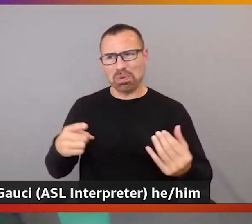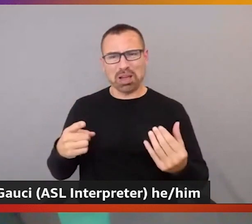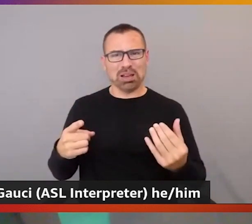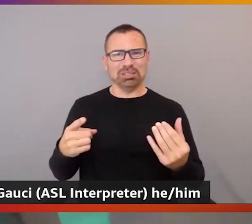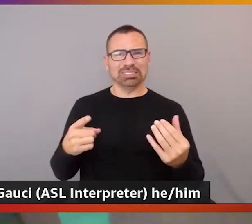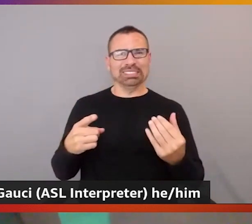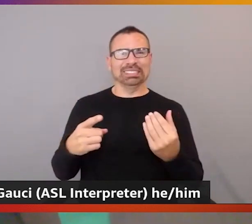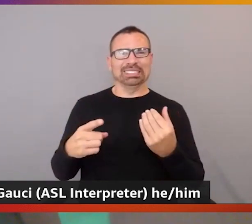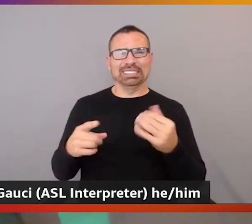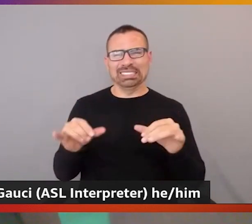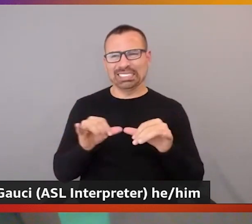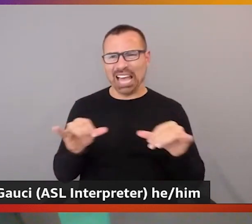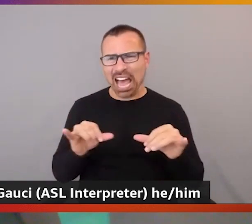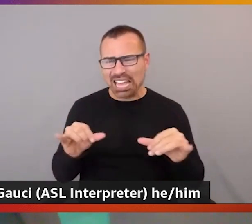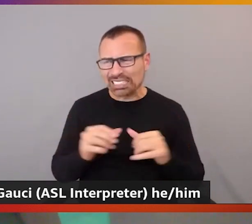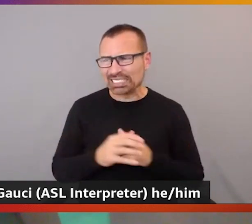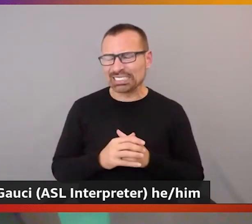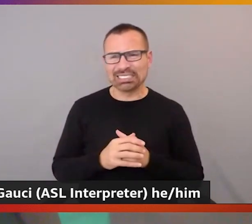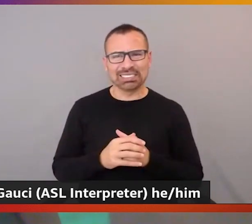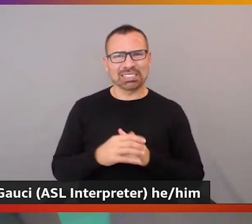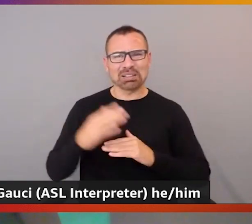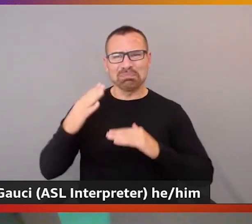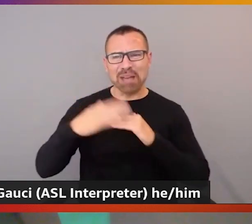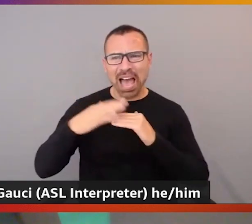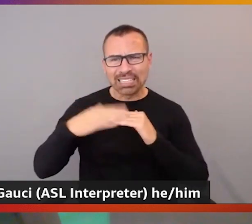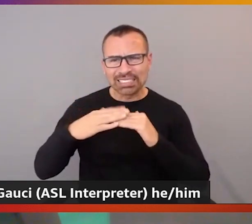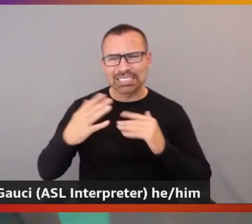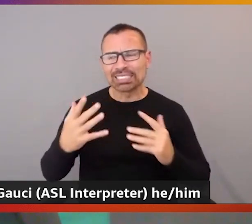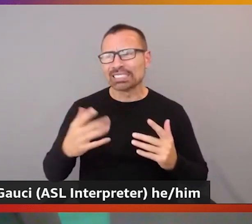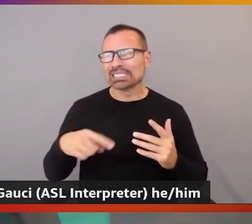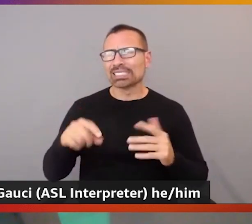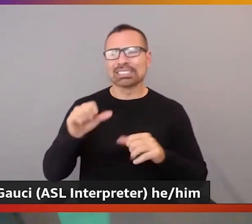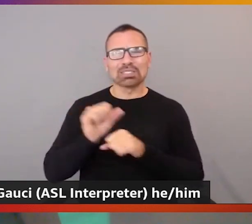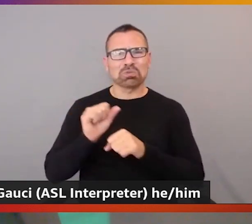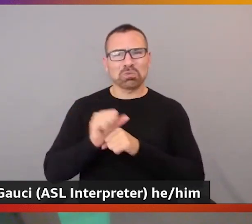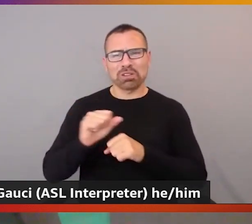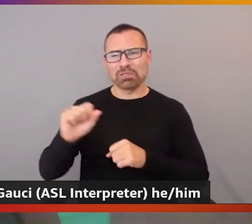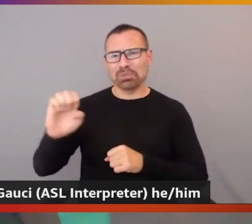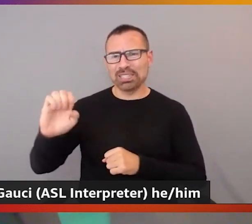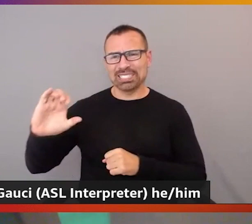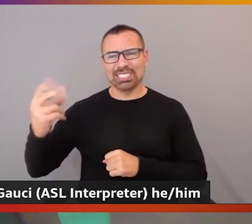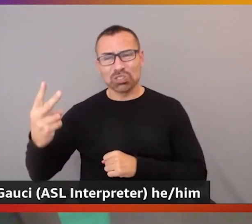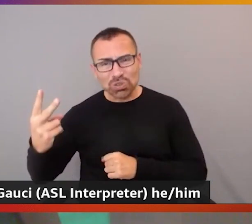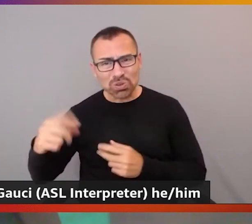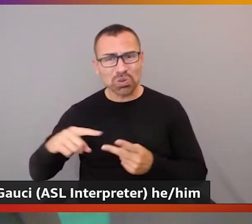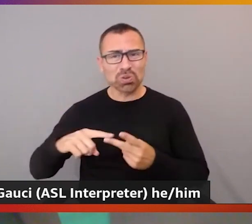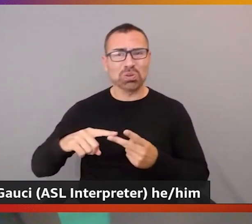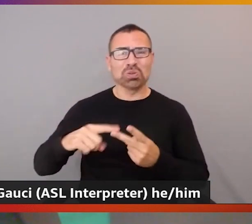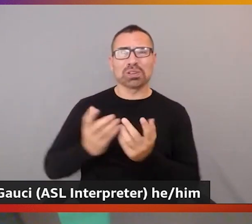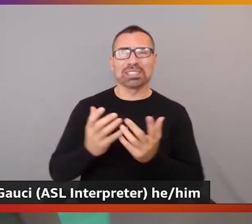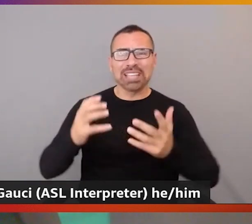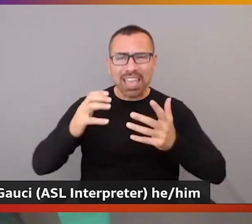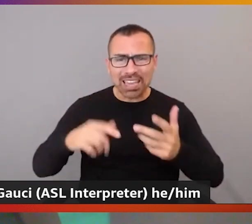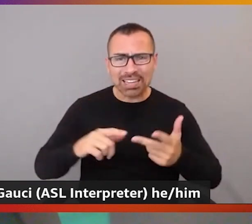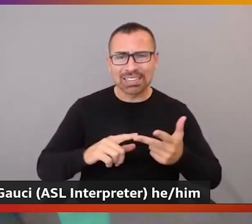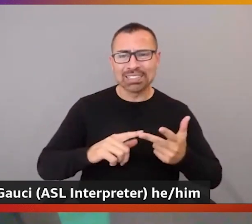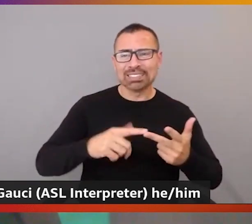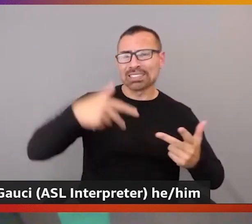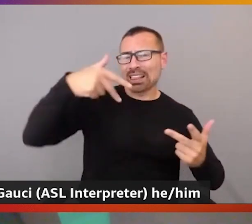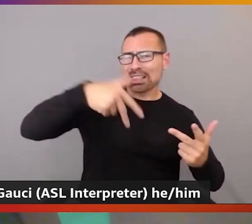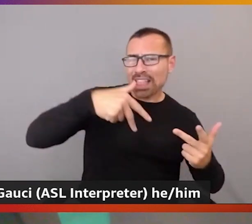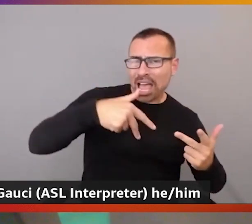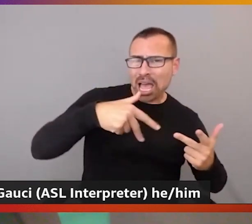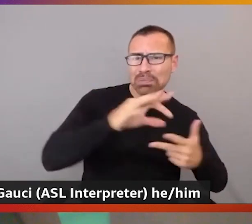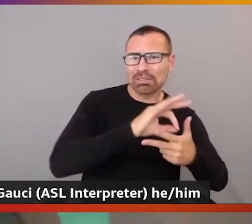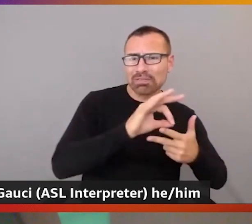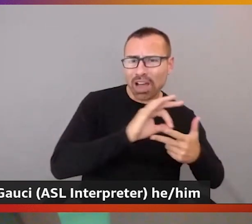capacity planning, or whether does it work from EC2, does it work from containers or Lambda functions or any of that, right? It abstracts away